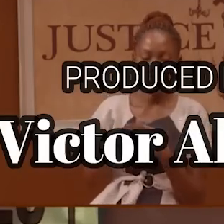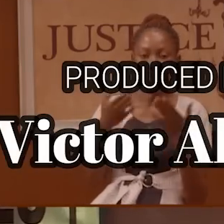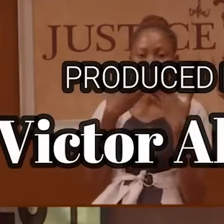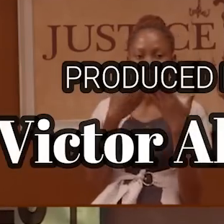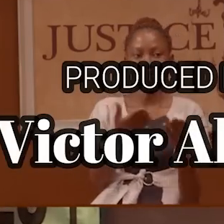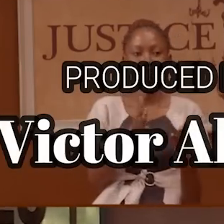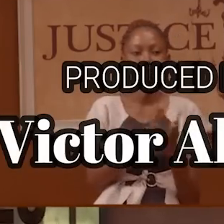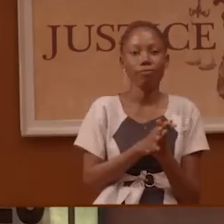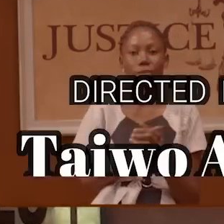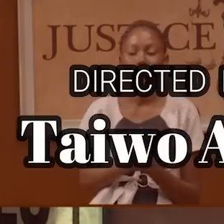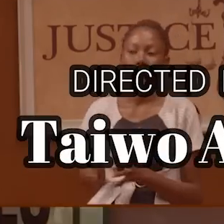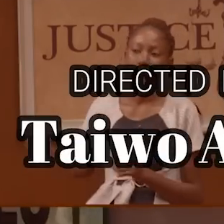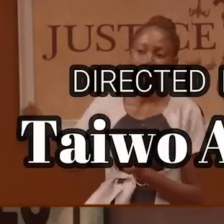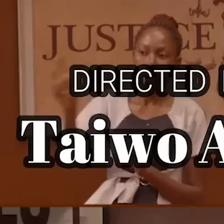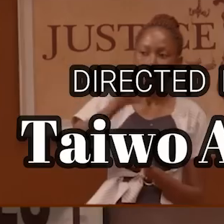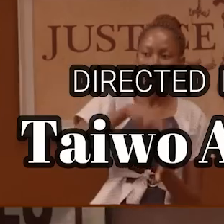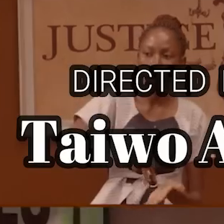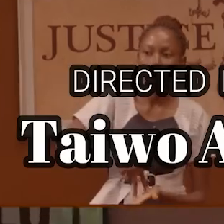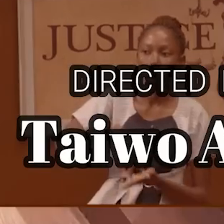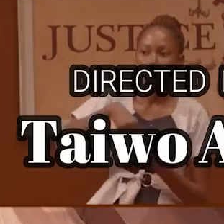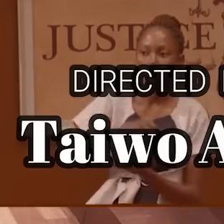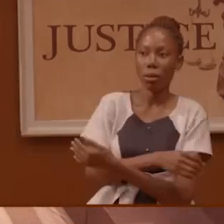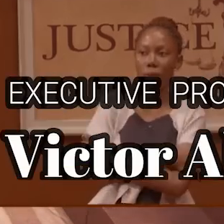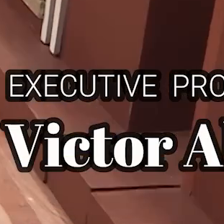Thank God. Okay. Thank you. Arise. Arise.